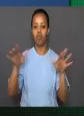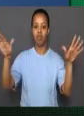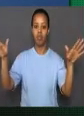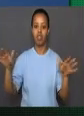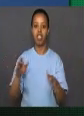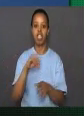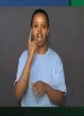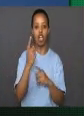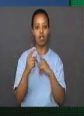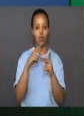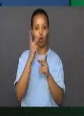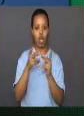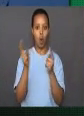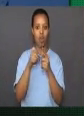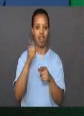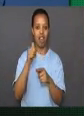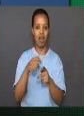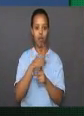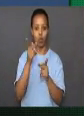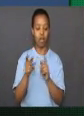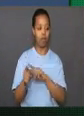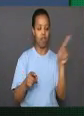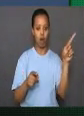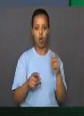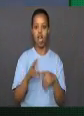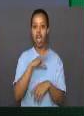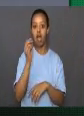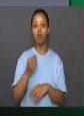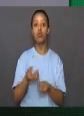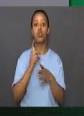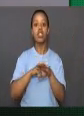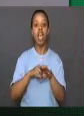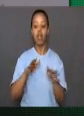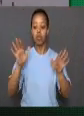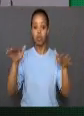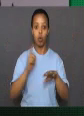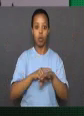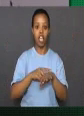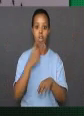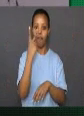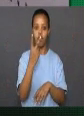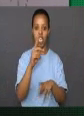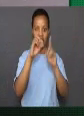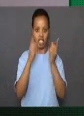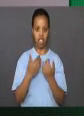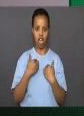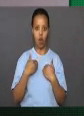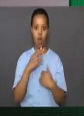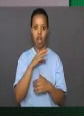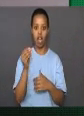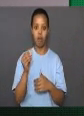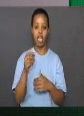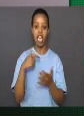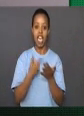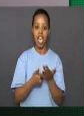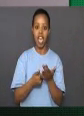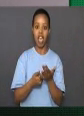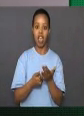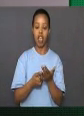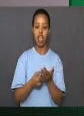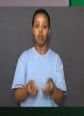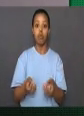usually form a V shape. This reduces the total wind resistance